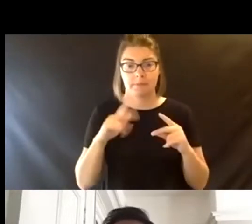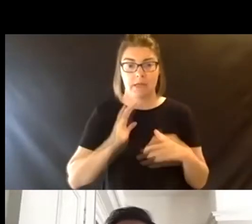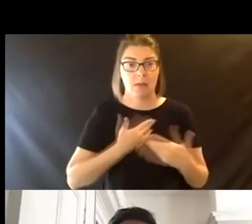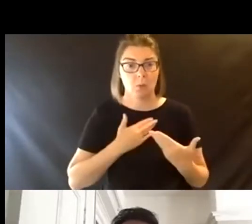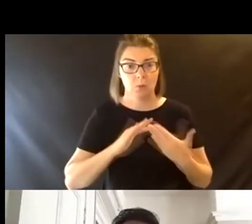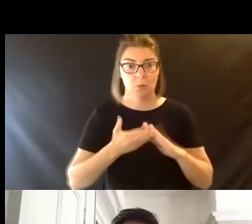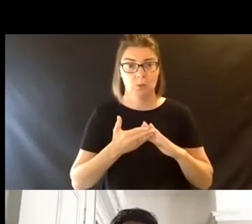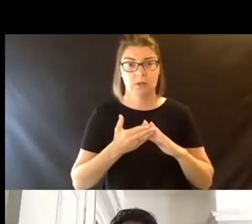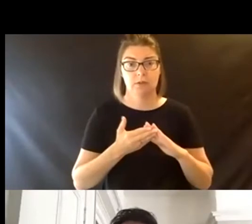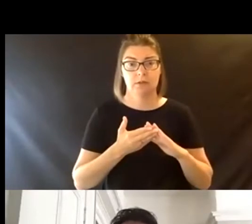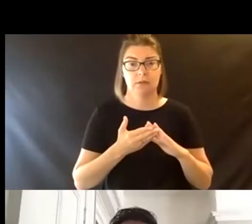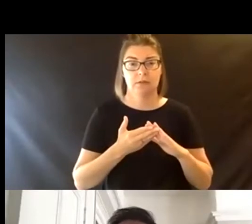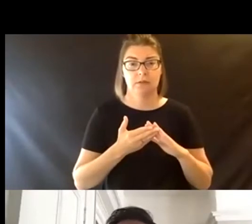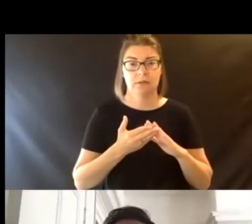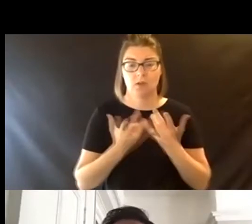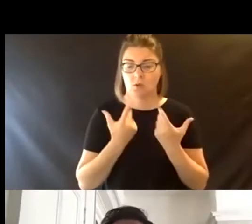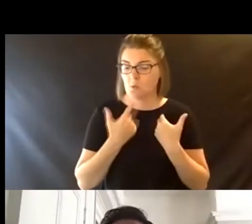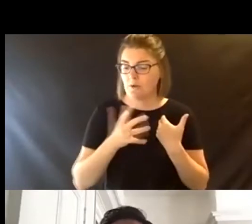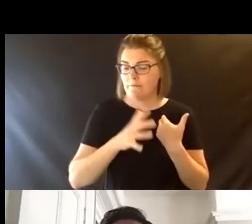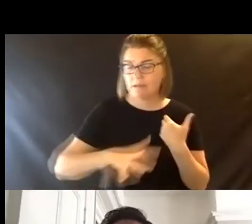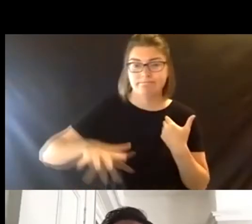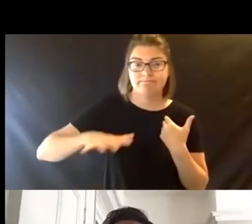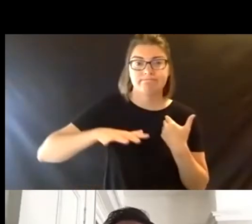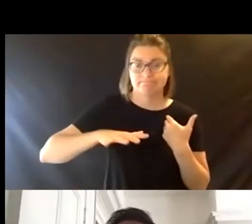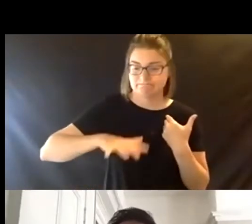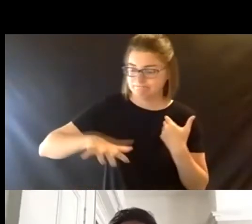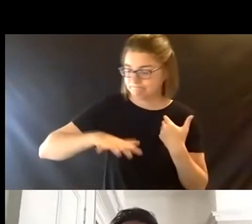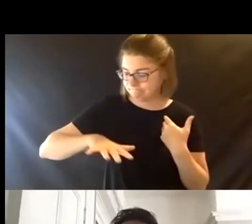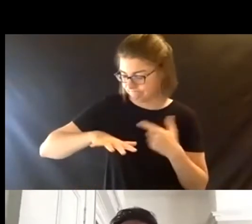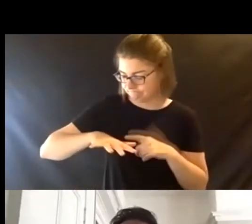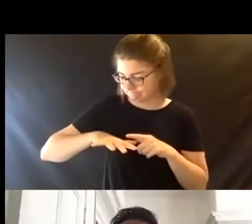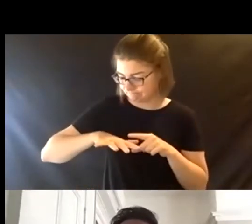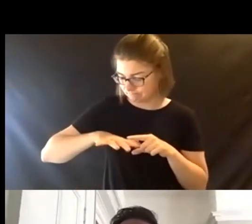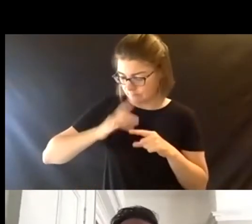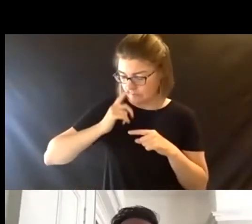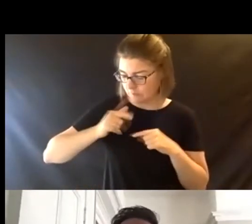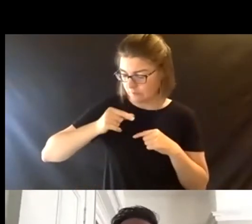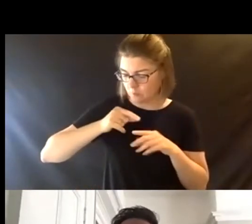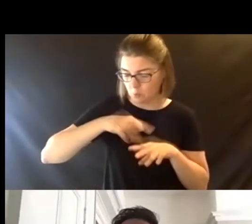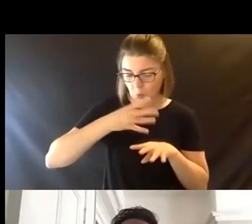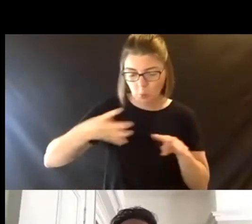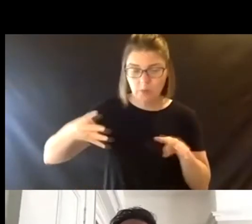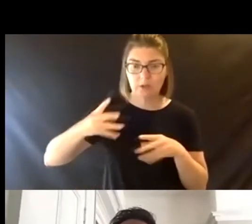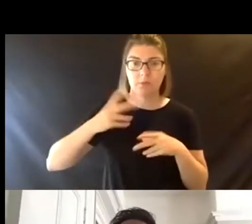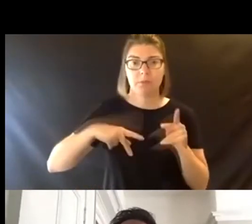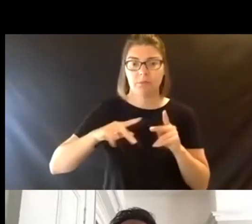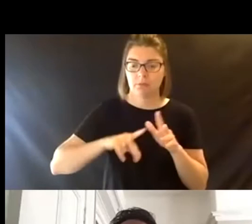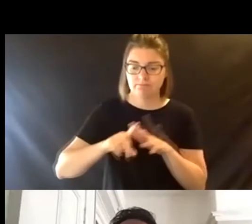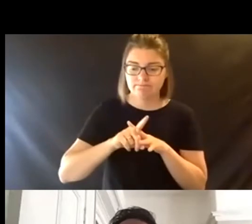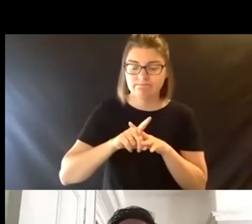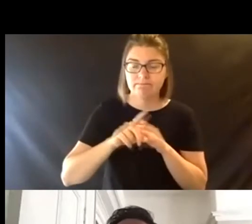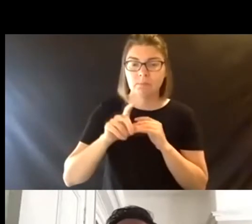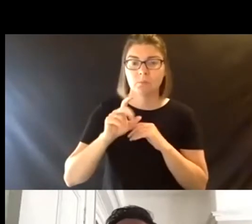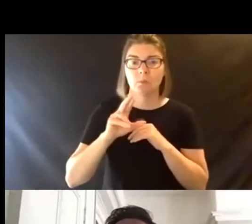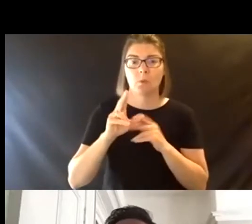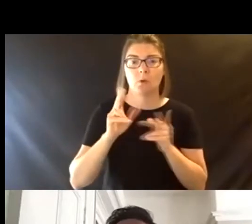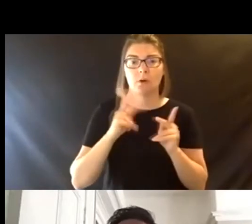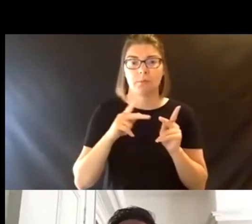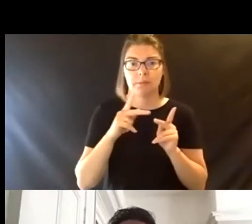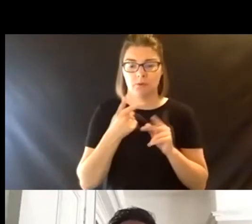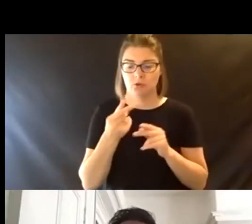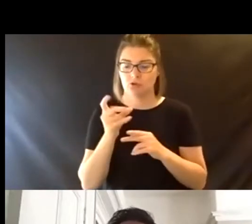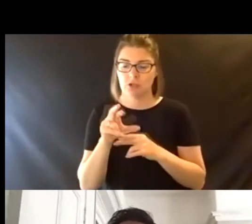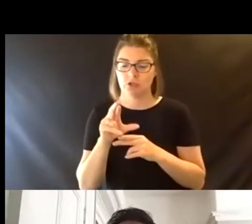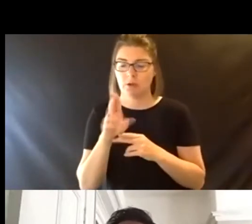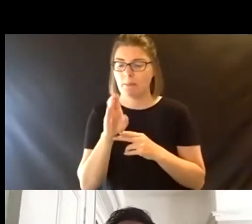who don't create space for queer people or for people who fall out of the gender